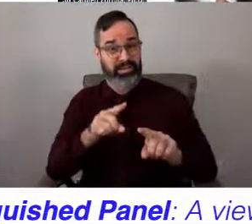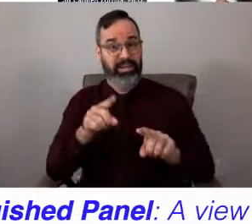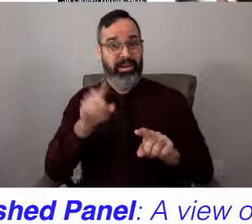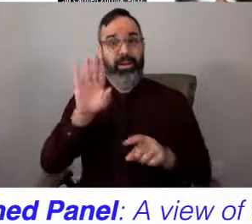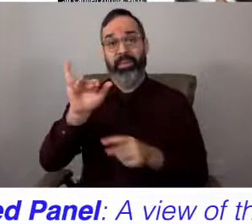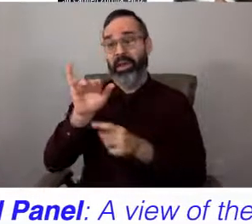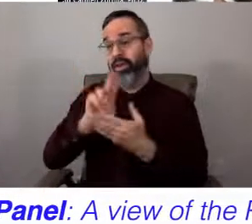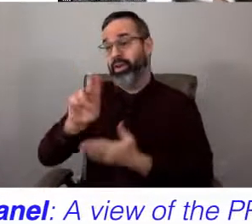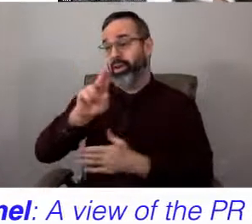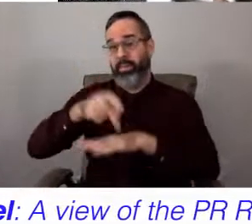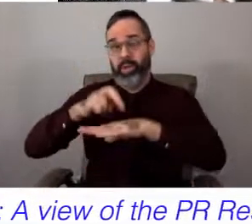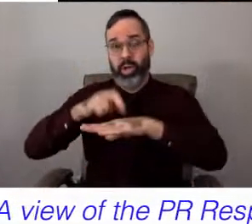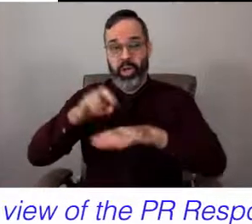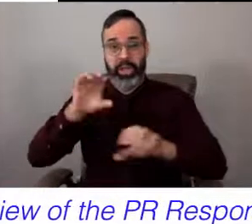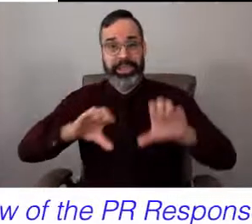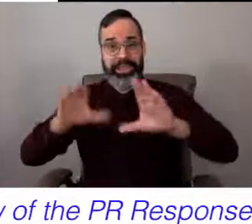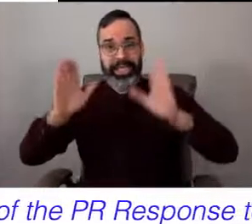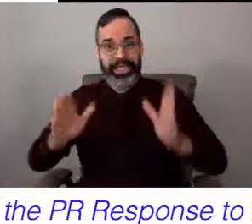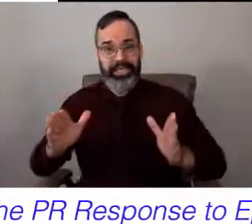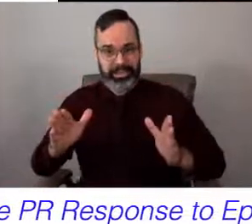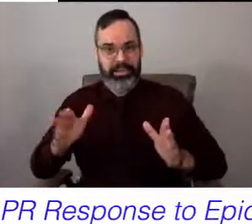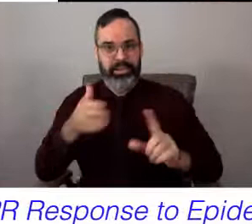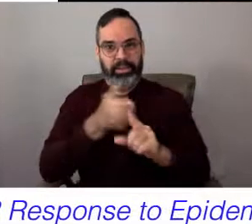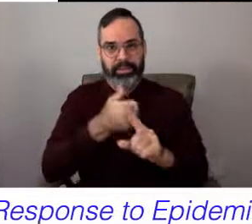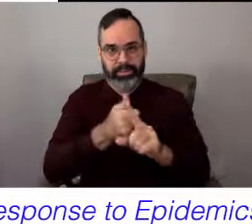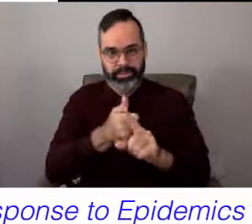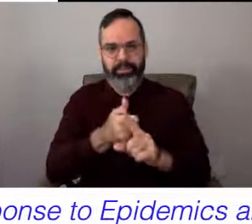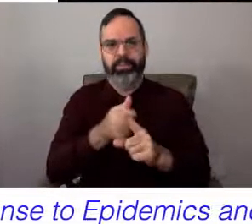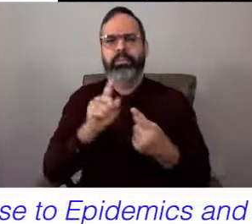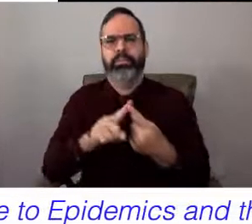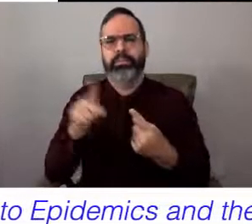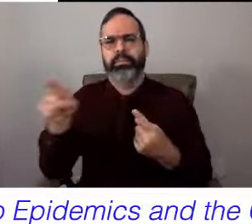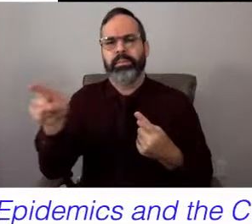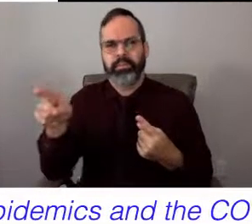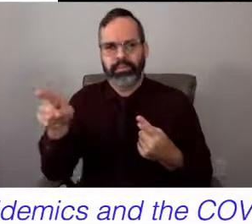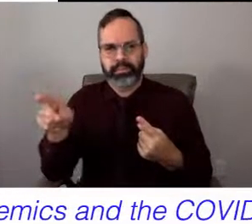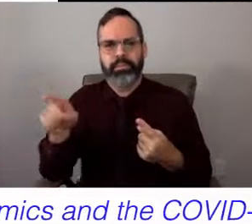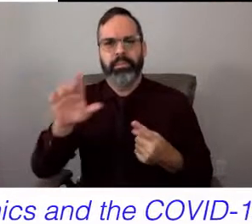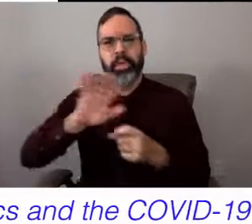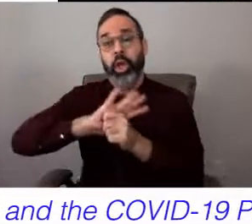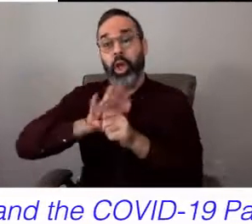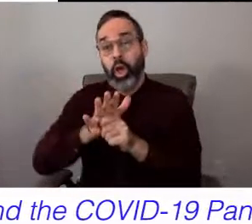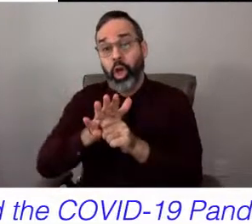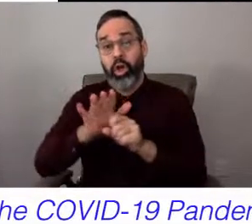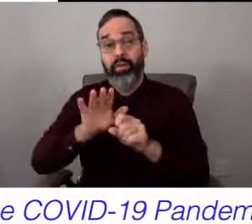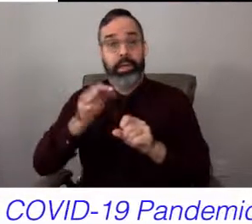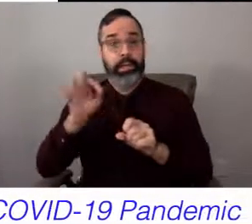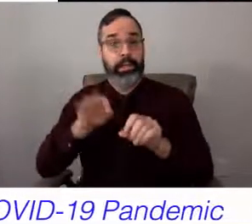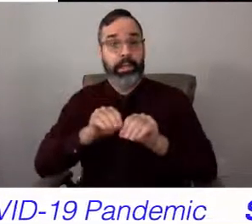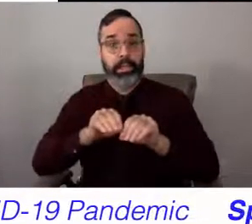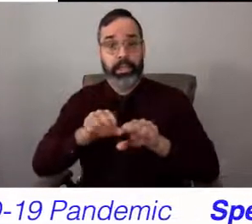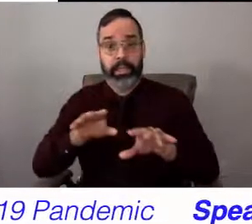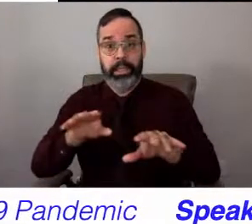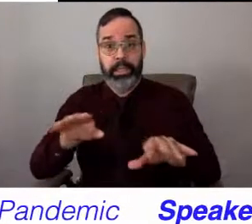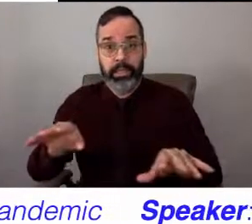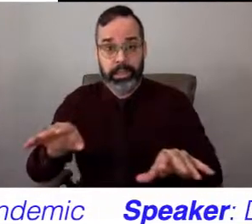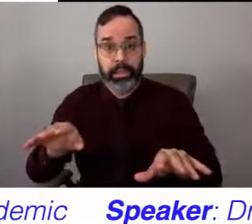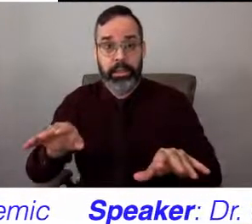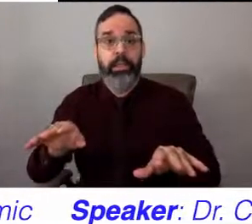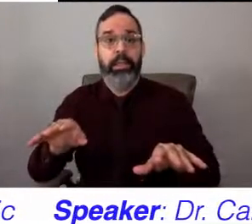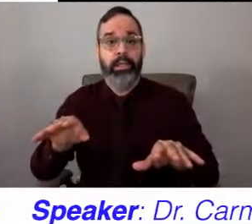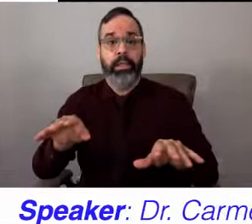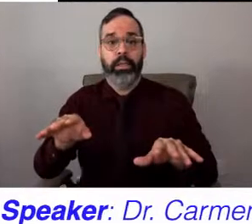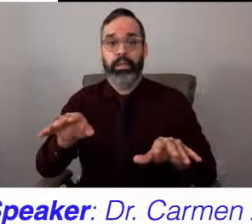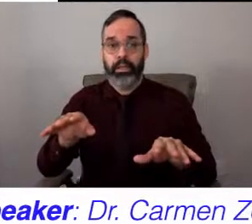Puerto Rico scientists to the COVID pandemic in terms of quick proposals